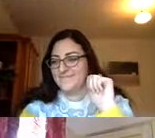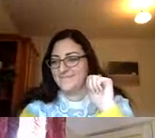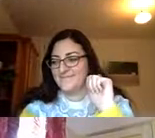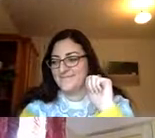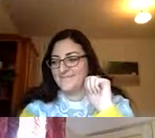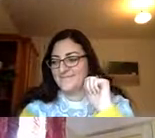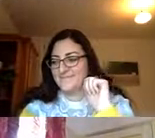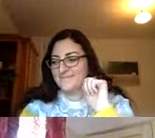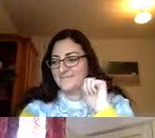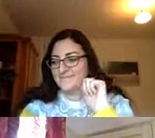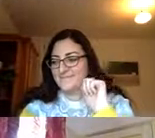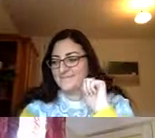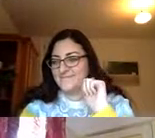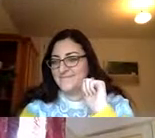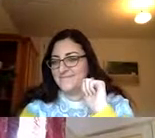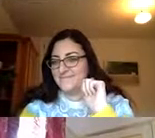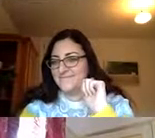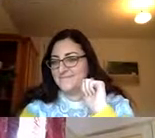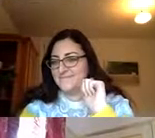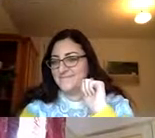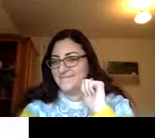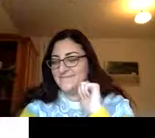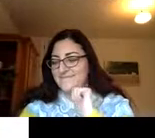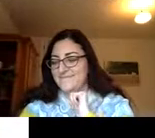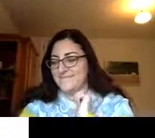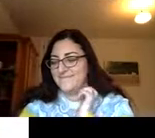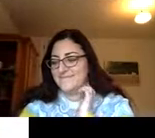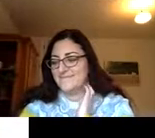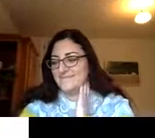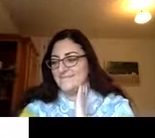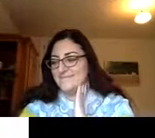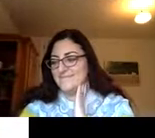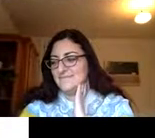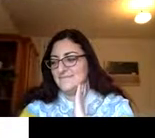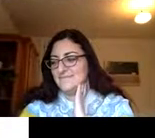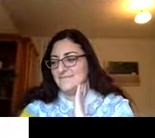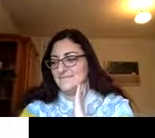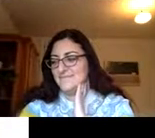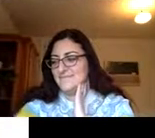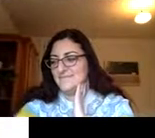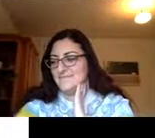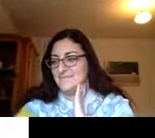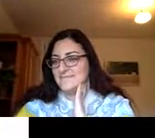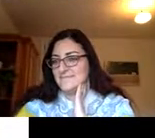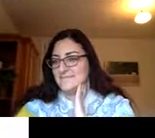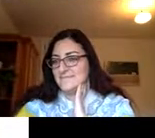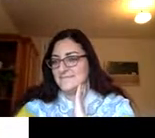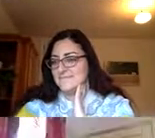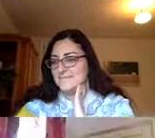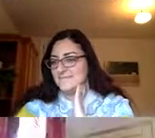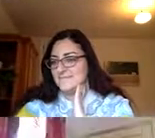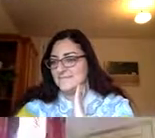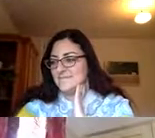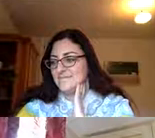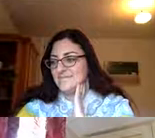Yeah. So a couple of people who've heard of it. So the museum is up in the grounds of Fieldhead Hospital, if